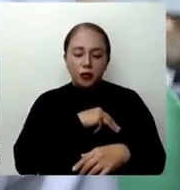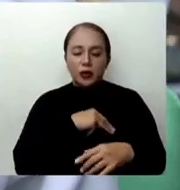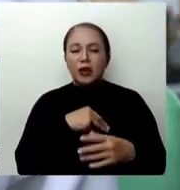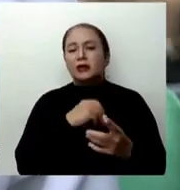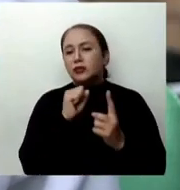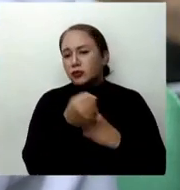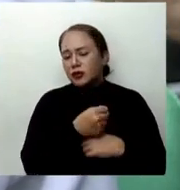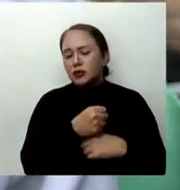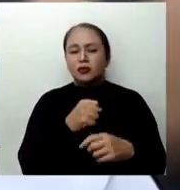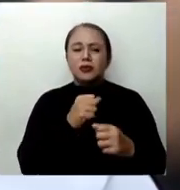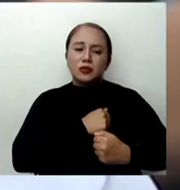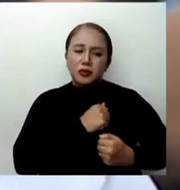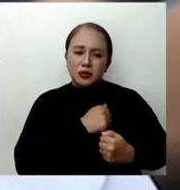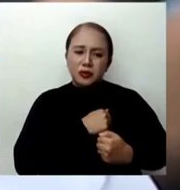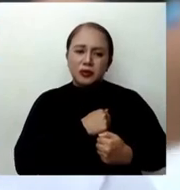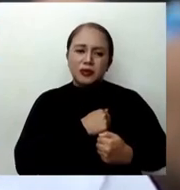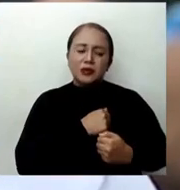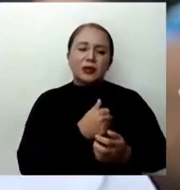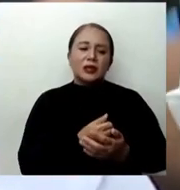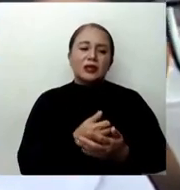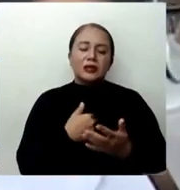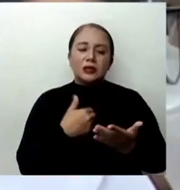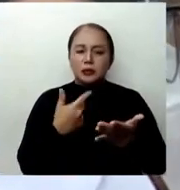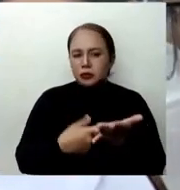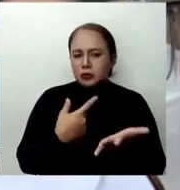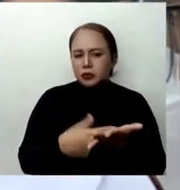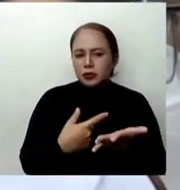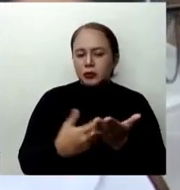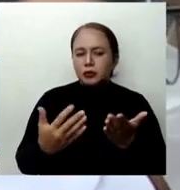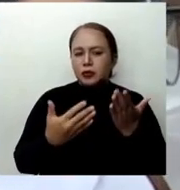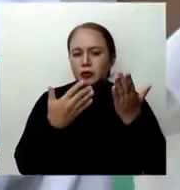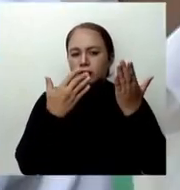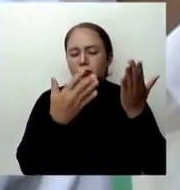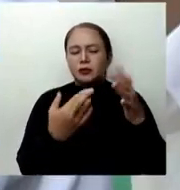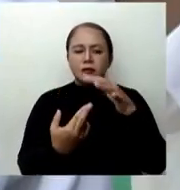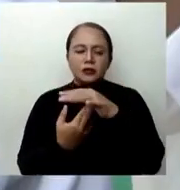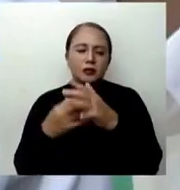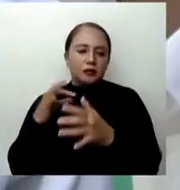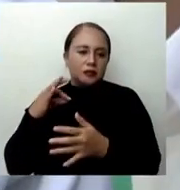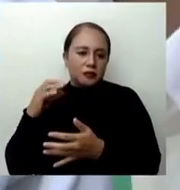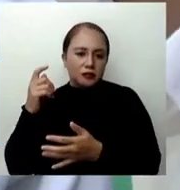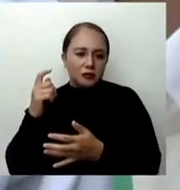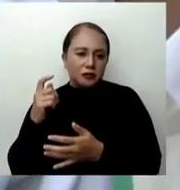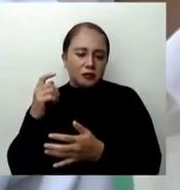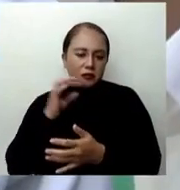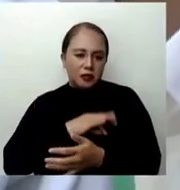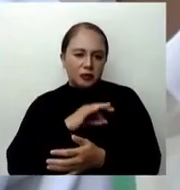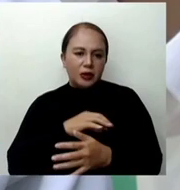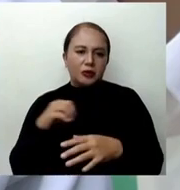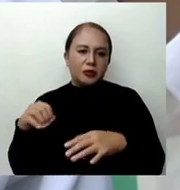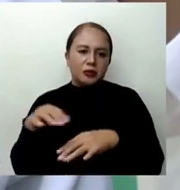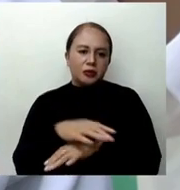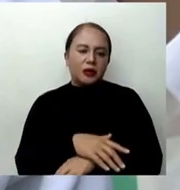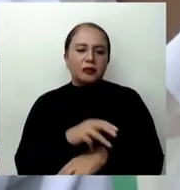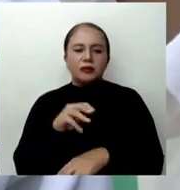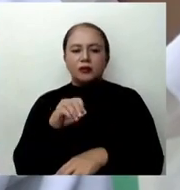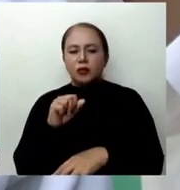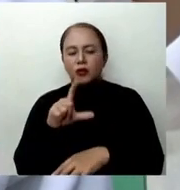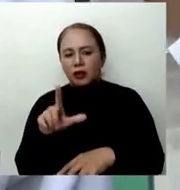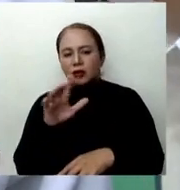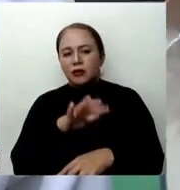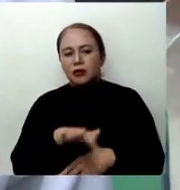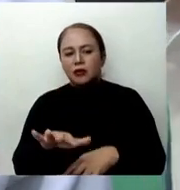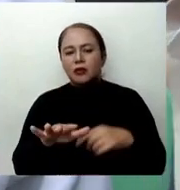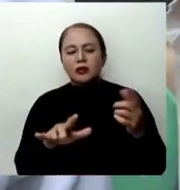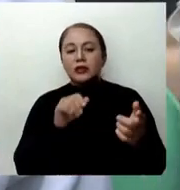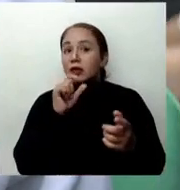given due weight. Mere discussions of proposals relating to retirement benefits has already affected the morale and caused uneasiness not